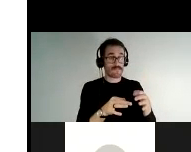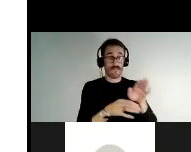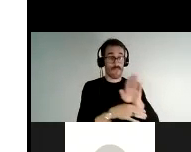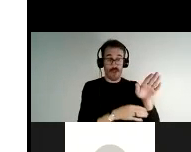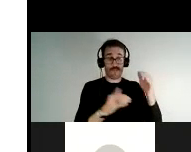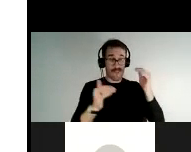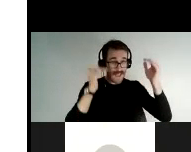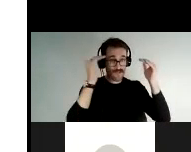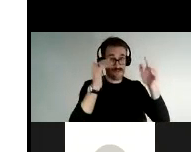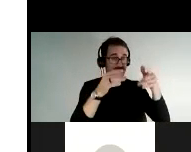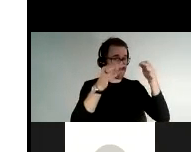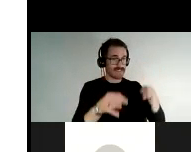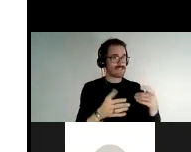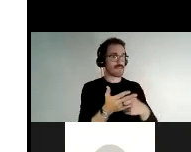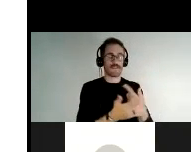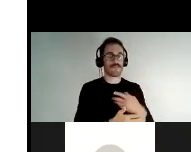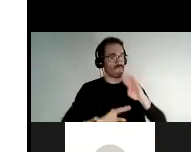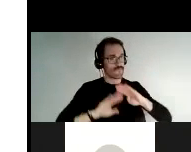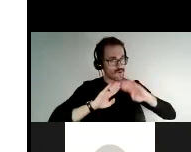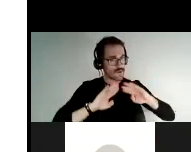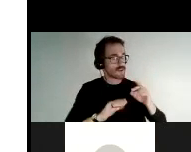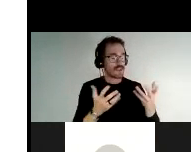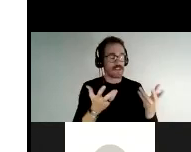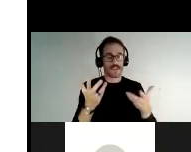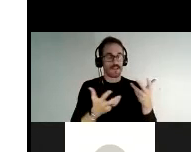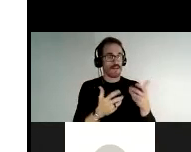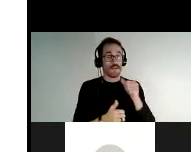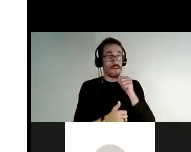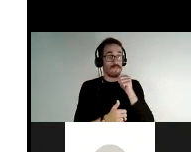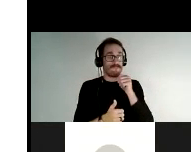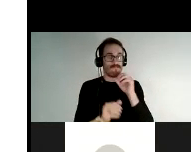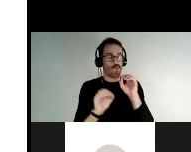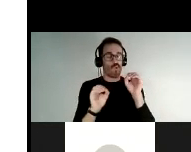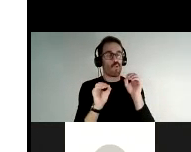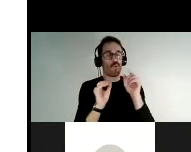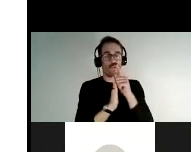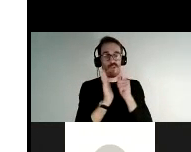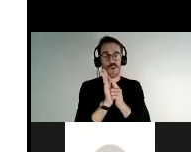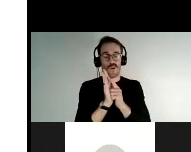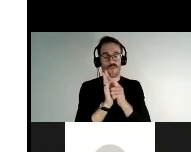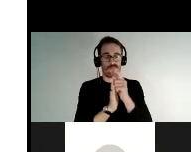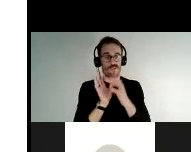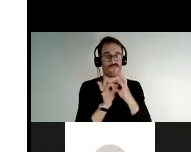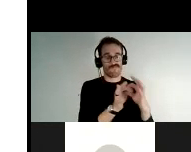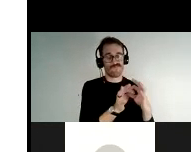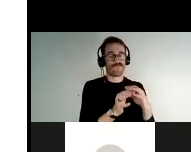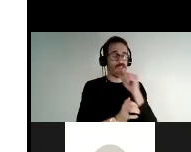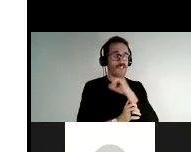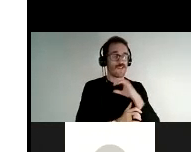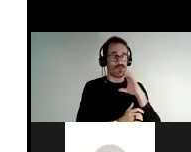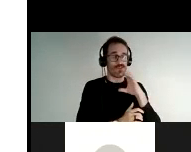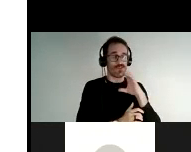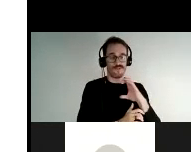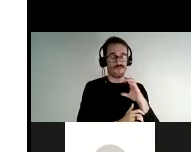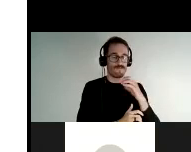it's sometimes frustrating because there isn't a elder abuse law, although that was promised in the throne speech. So changing in an